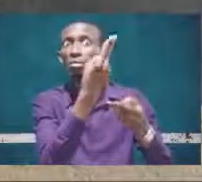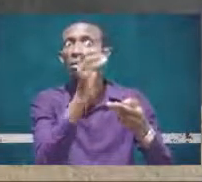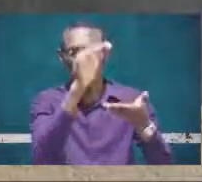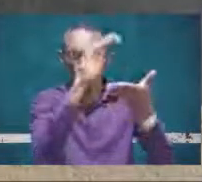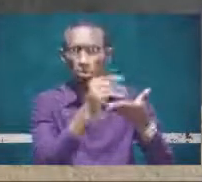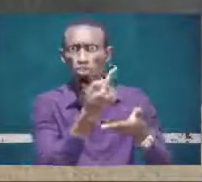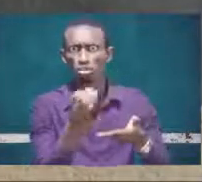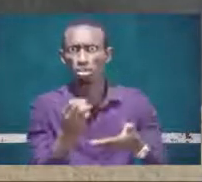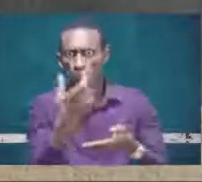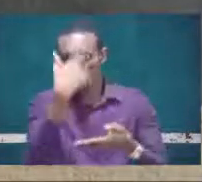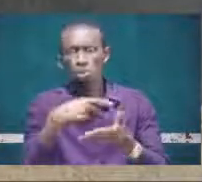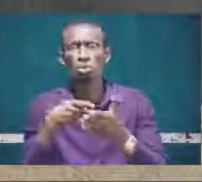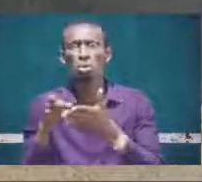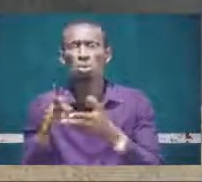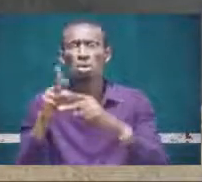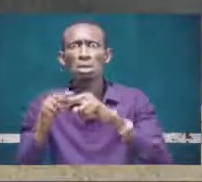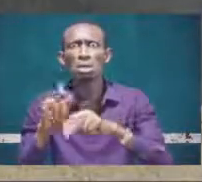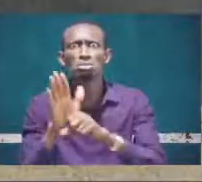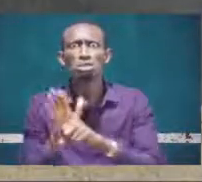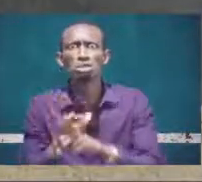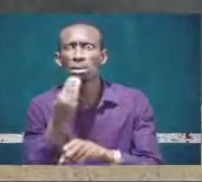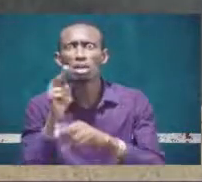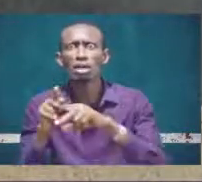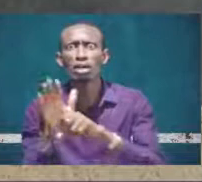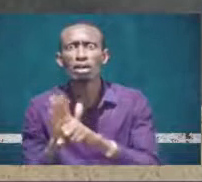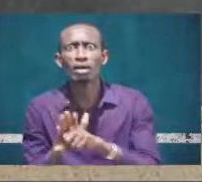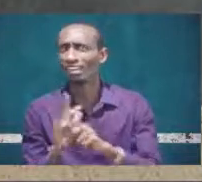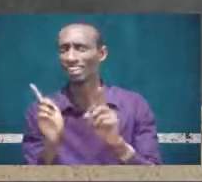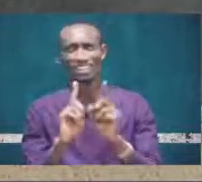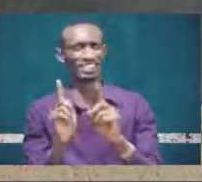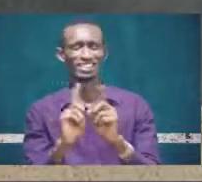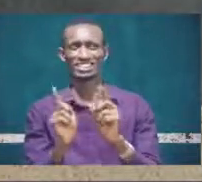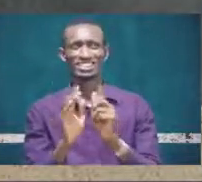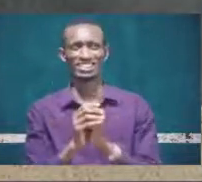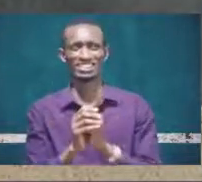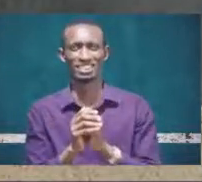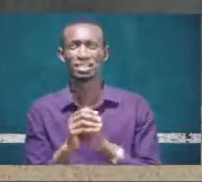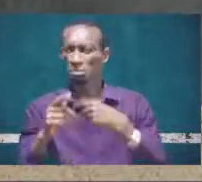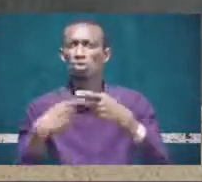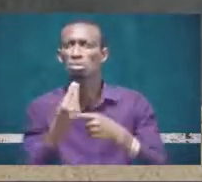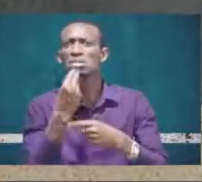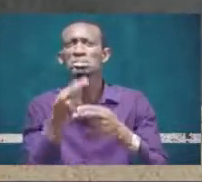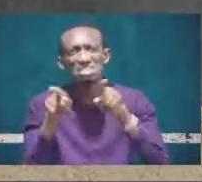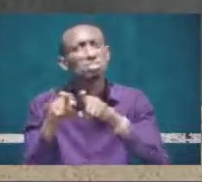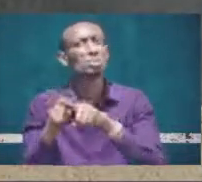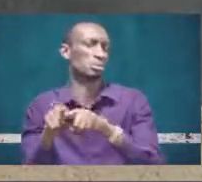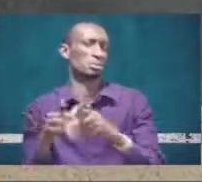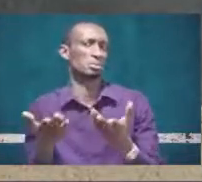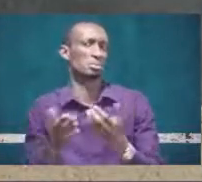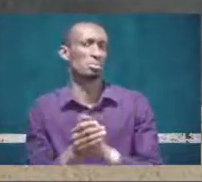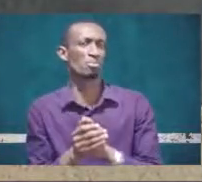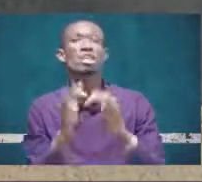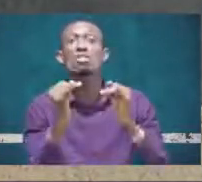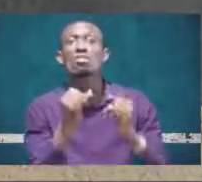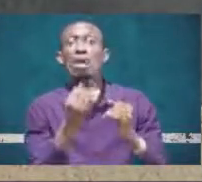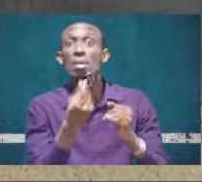consumed. Likewise, if the price increases, you may not increase the you may not reduce the quantity consumed or the